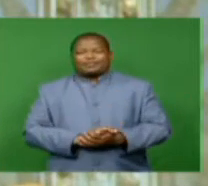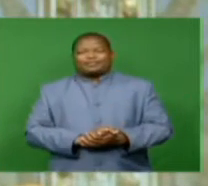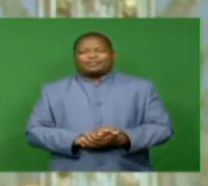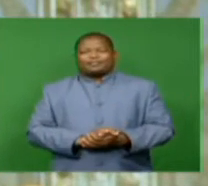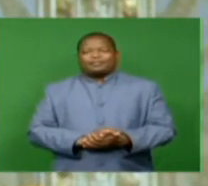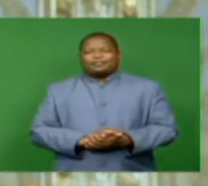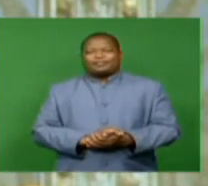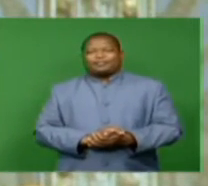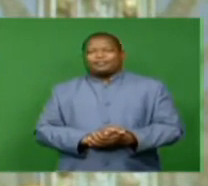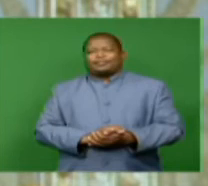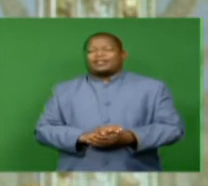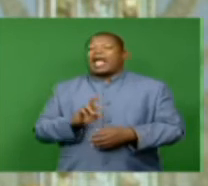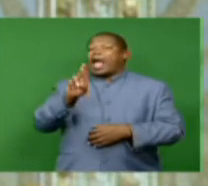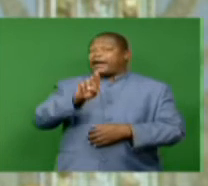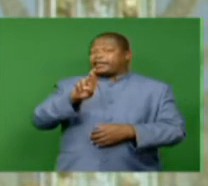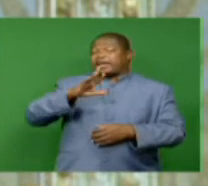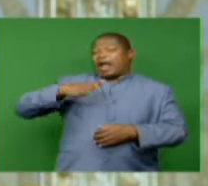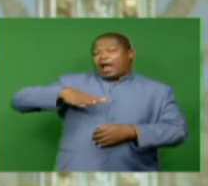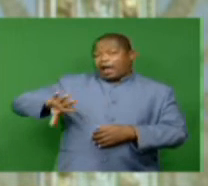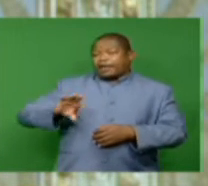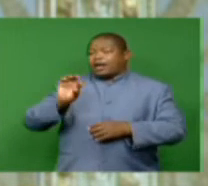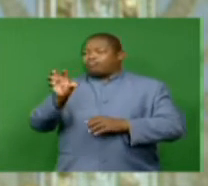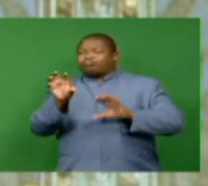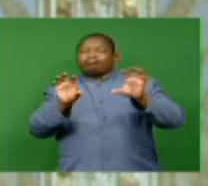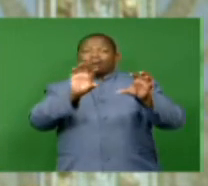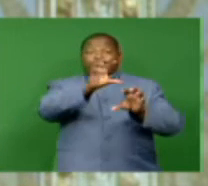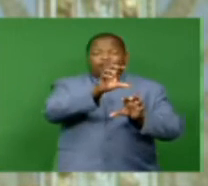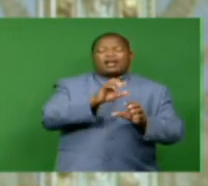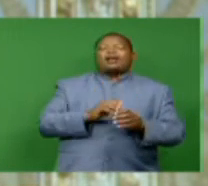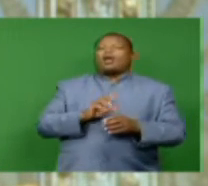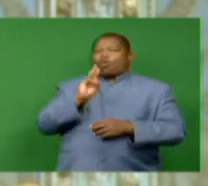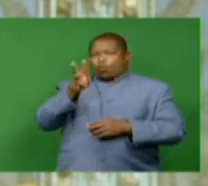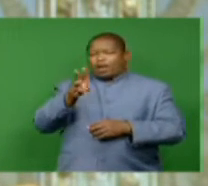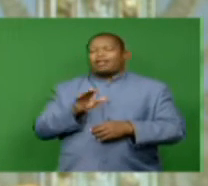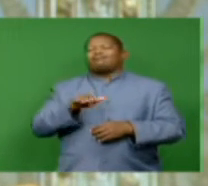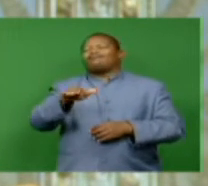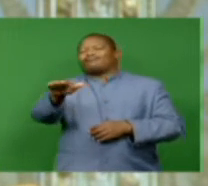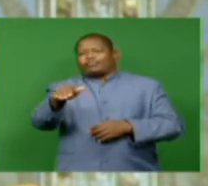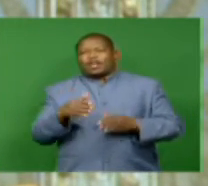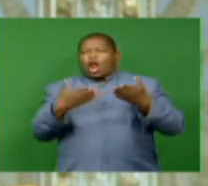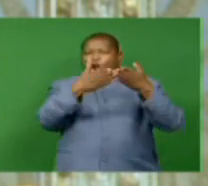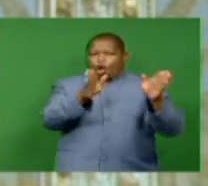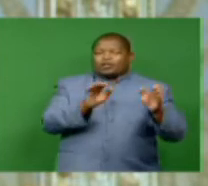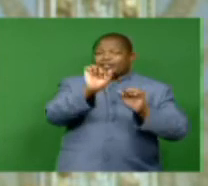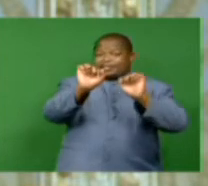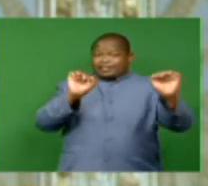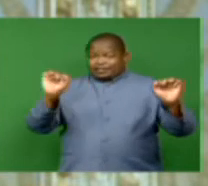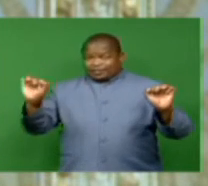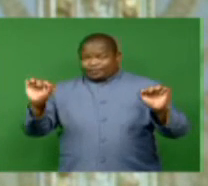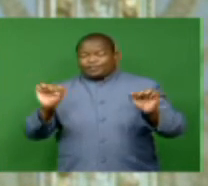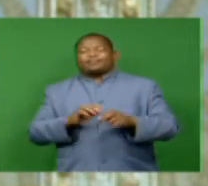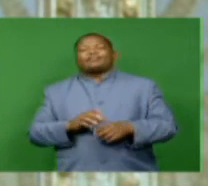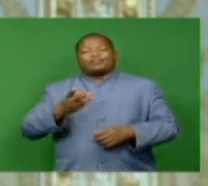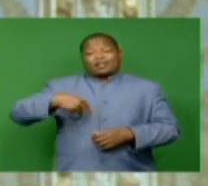Other regions will follow suit, and we take this opportunity to pledge our support for the launch of